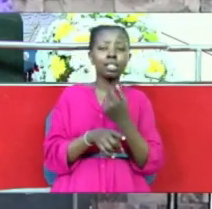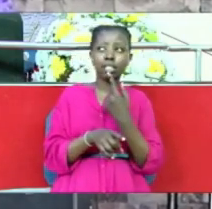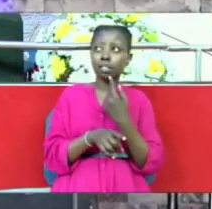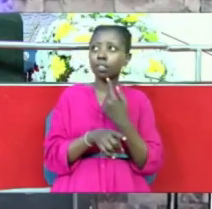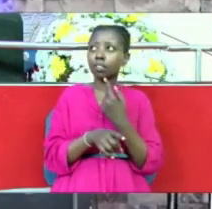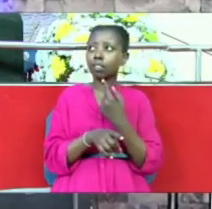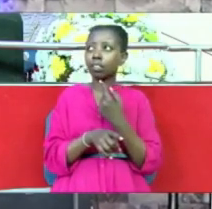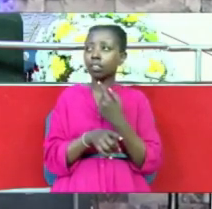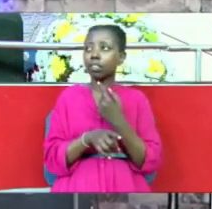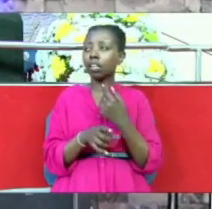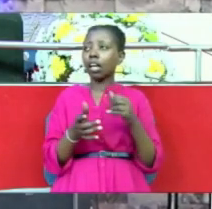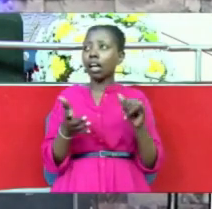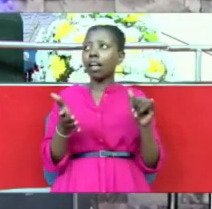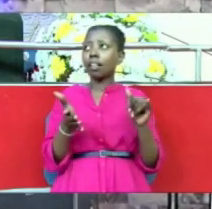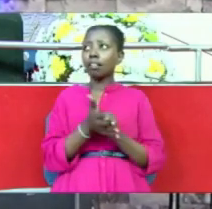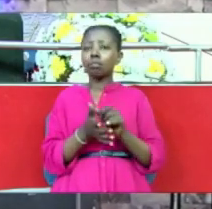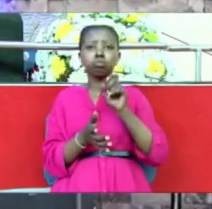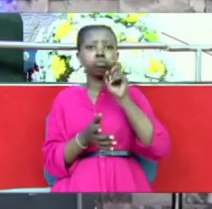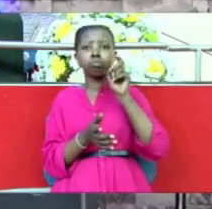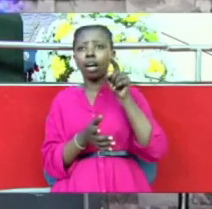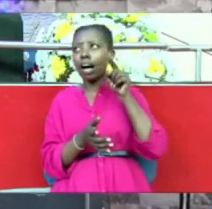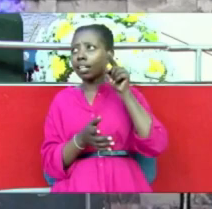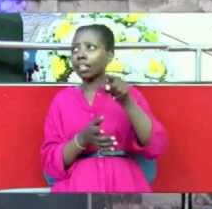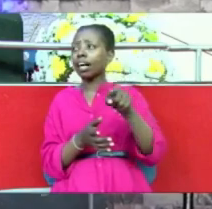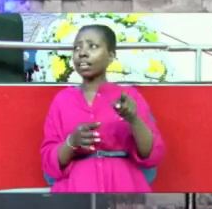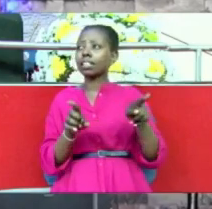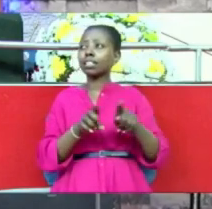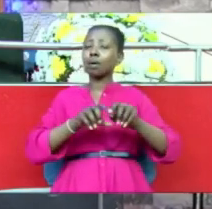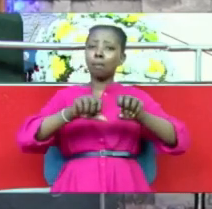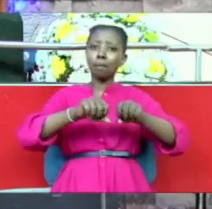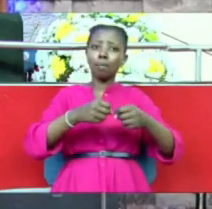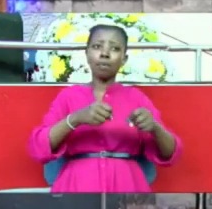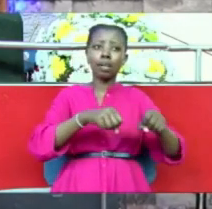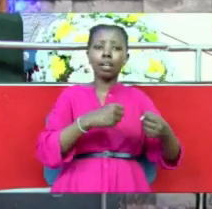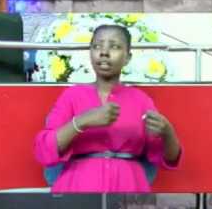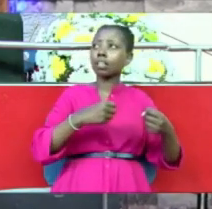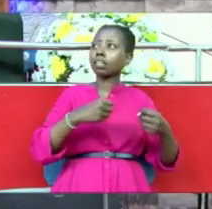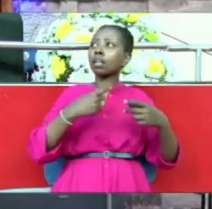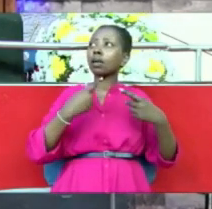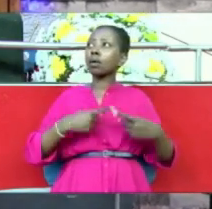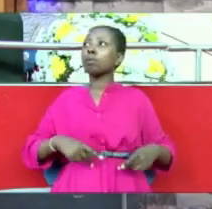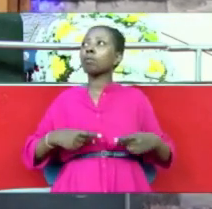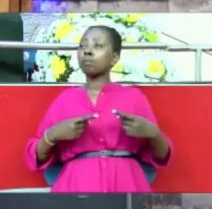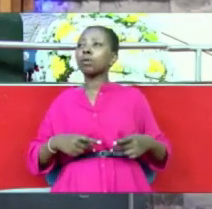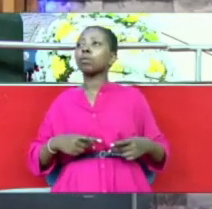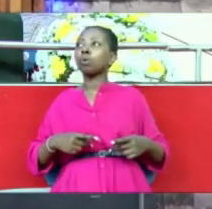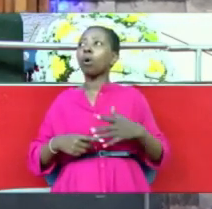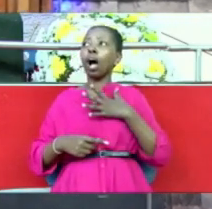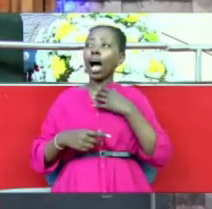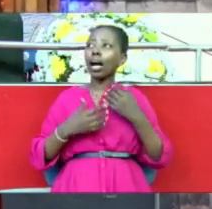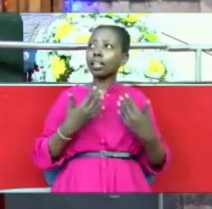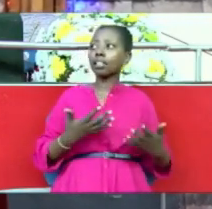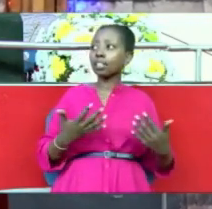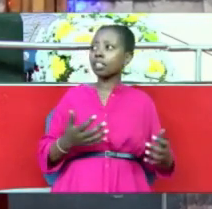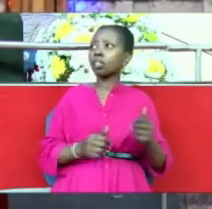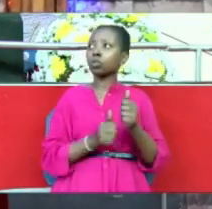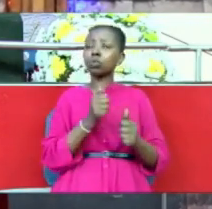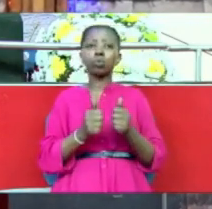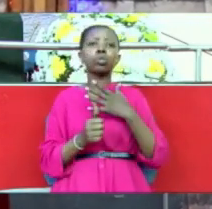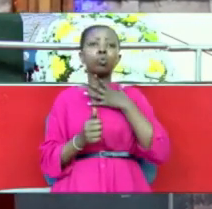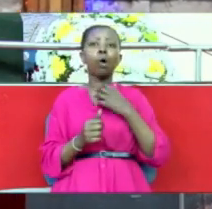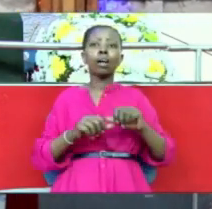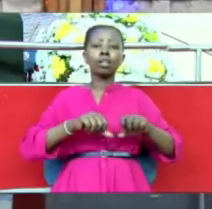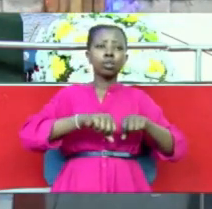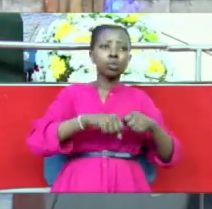that attacks ambayo inashambulia and breaks na kuvunja the people, watu, and the things, na mambo, that want to break your destiny,